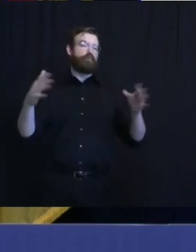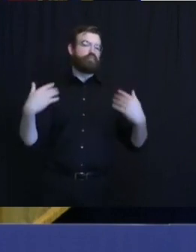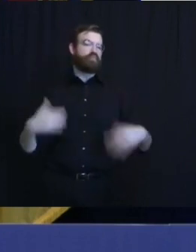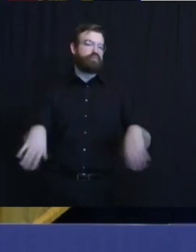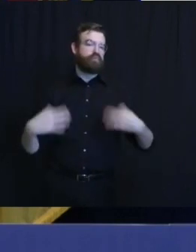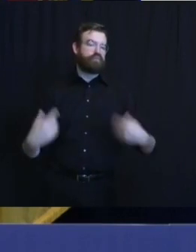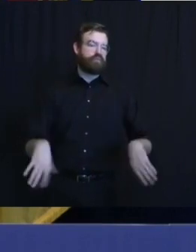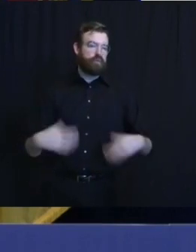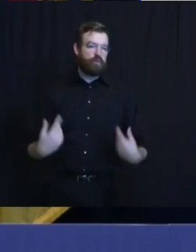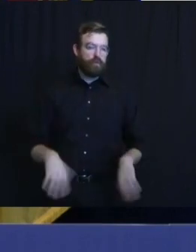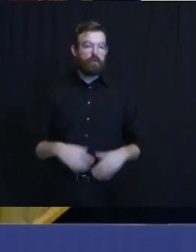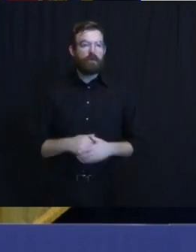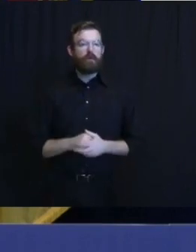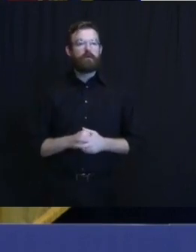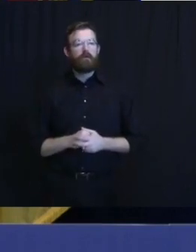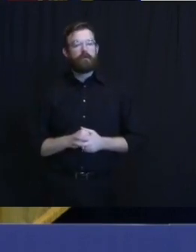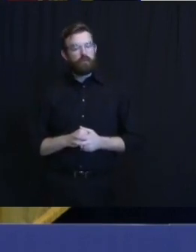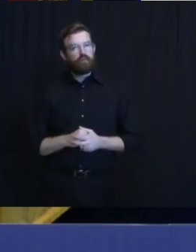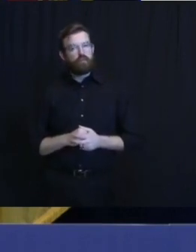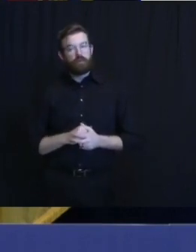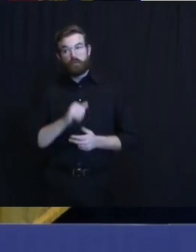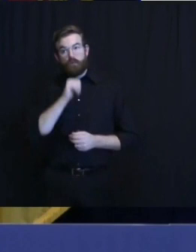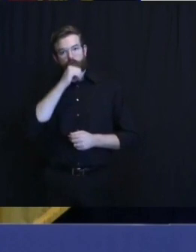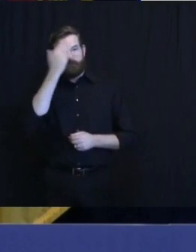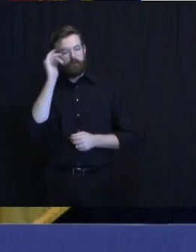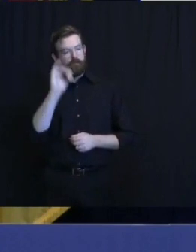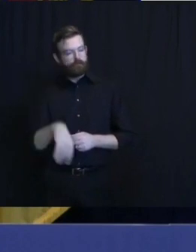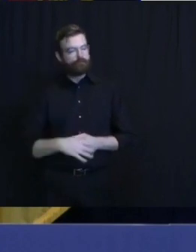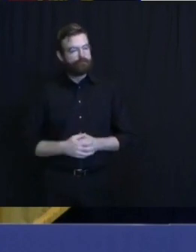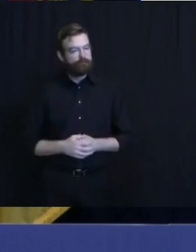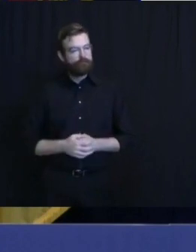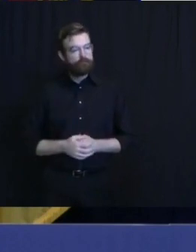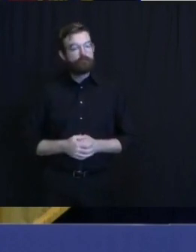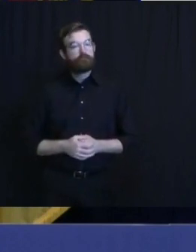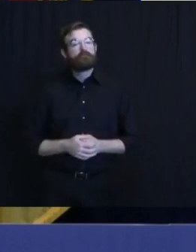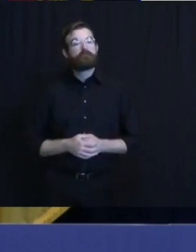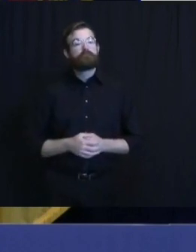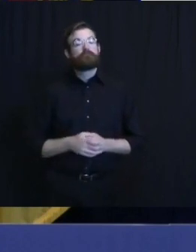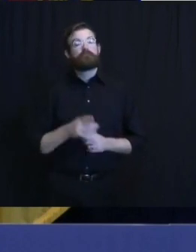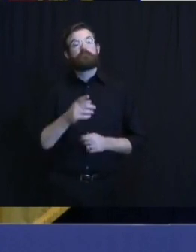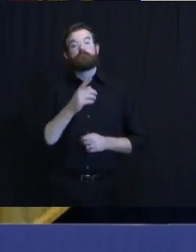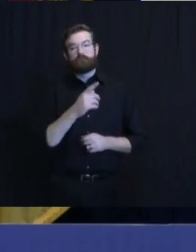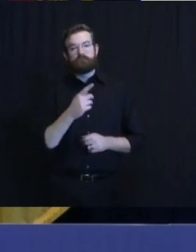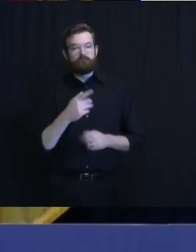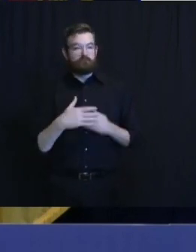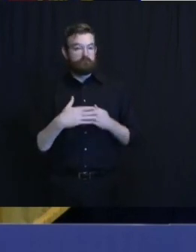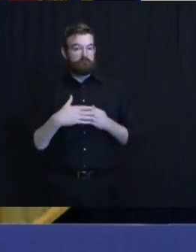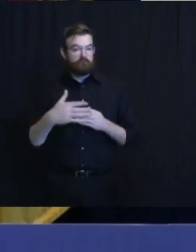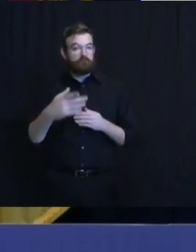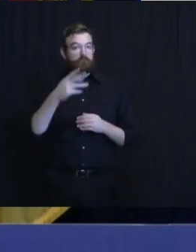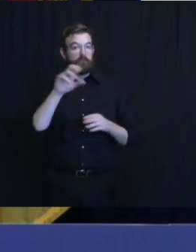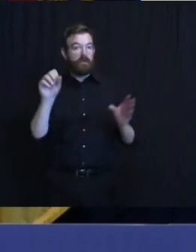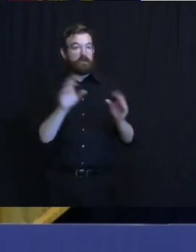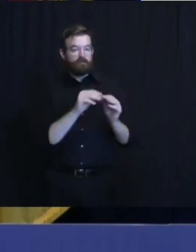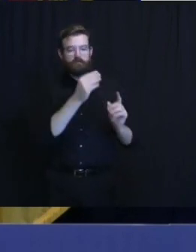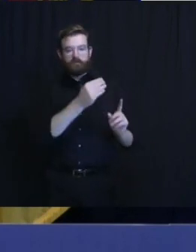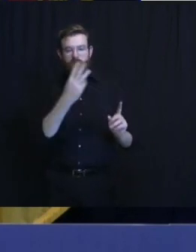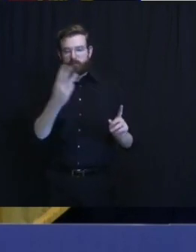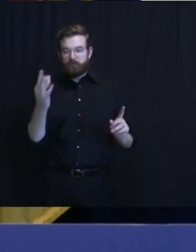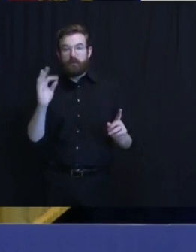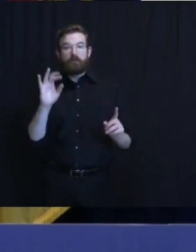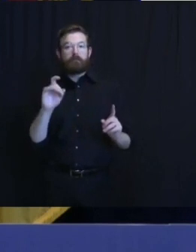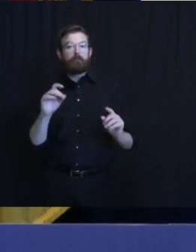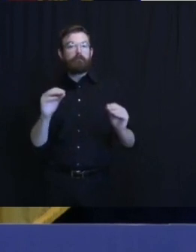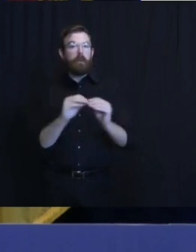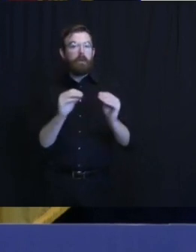at 1 o'clock. Dustin, good afternoon. Good afternoon. What's your response to criticism that the symbolism